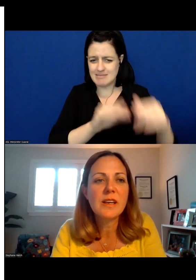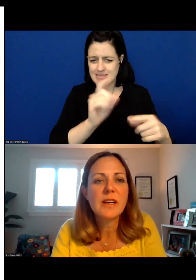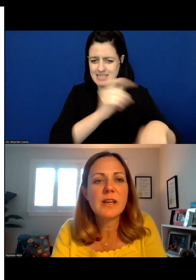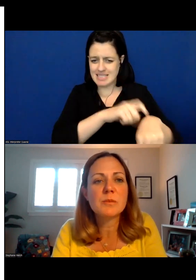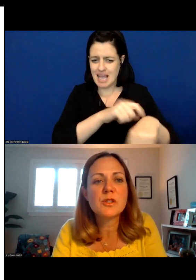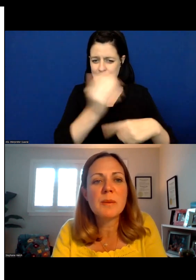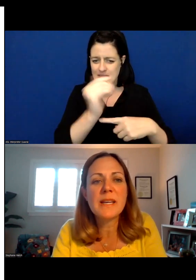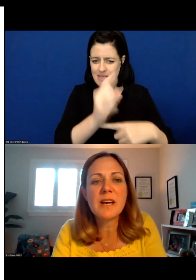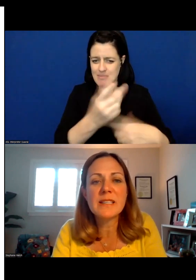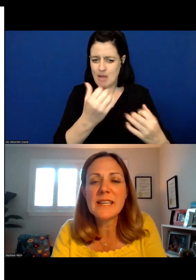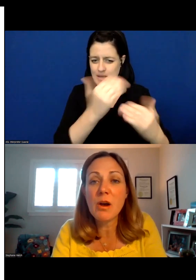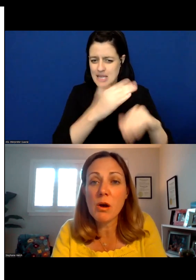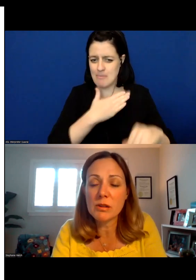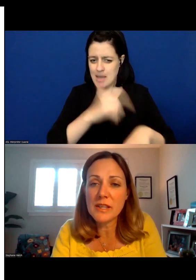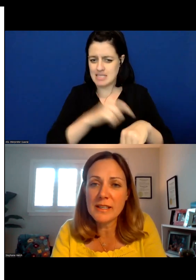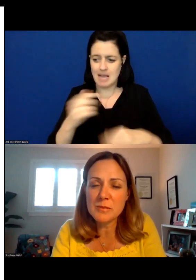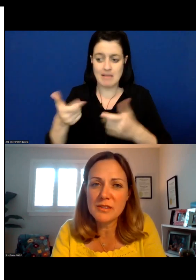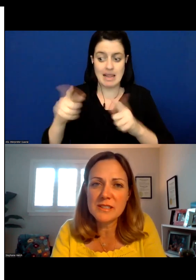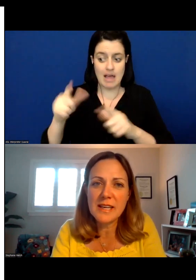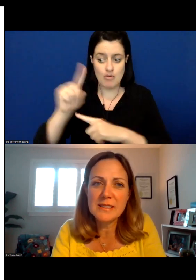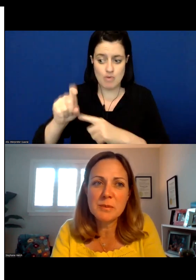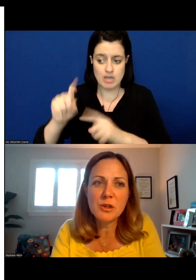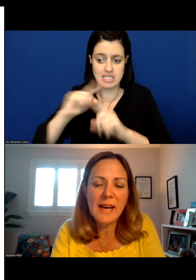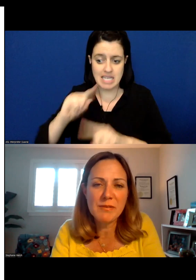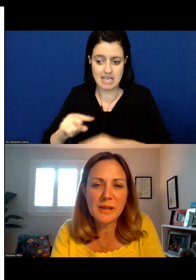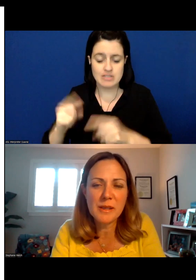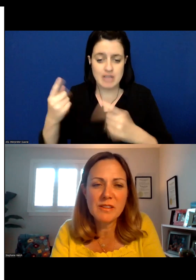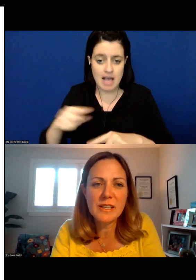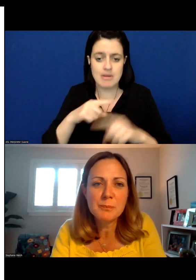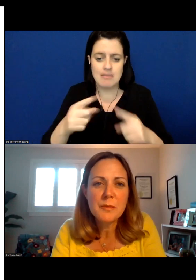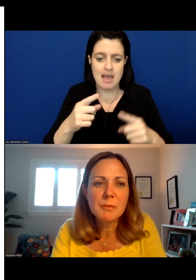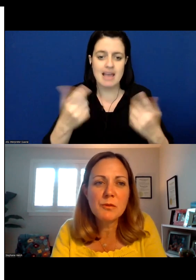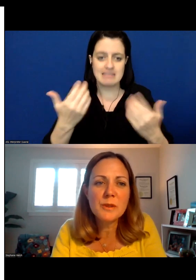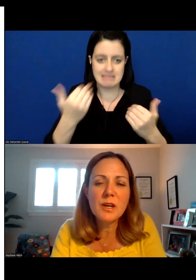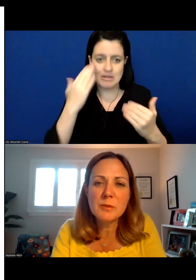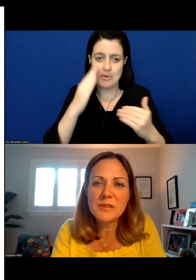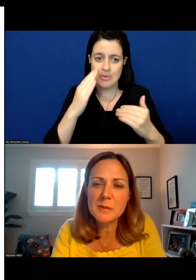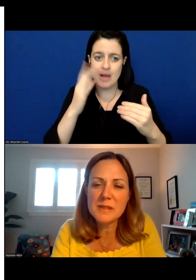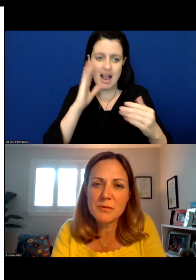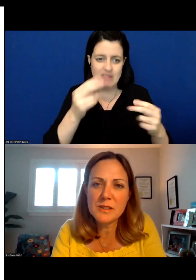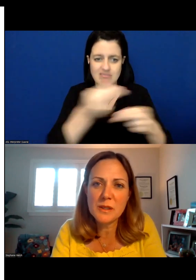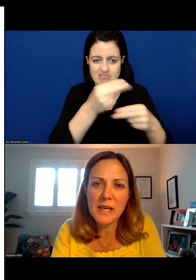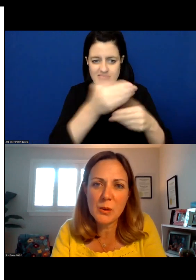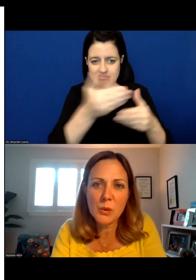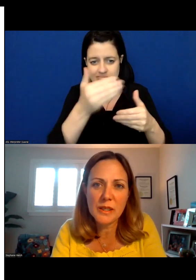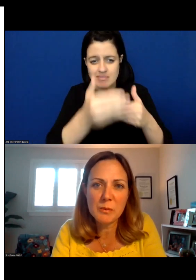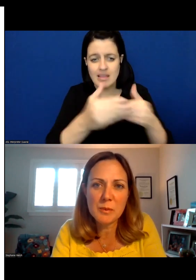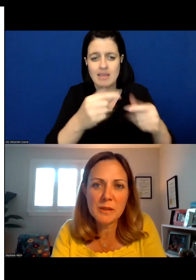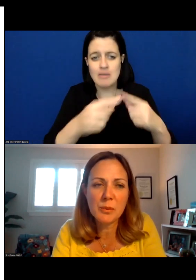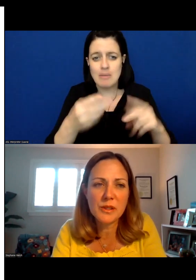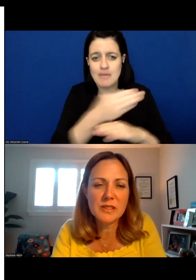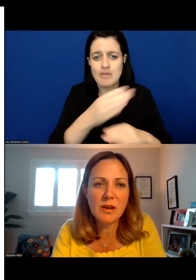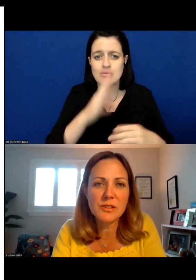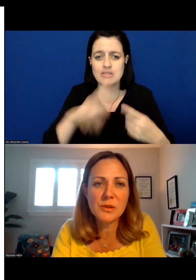discussion. So I might not hit all of the items on the slides, but you have them. And I thought, before we talked about the specifics with Care Court, it would